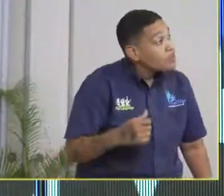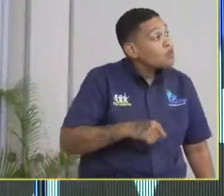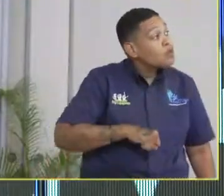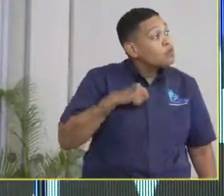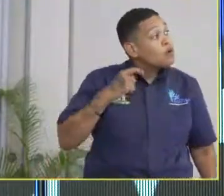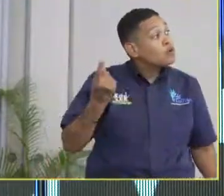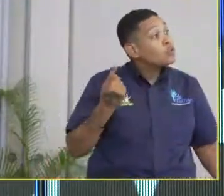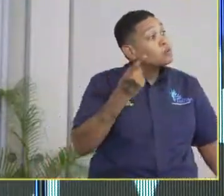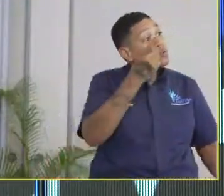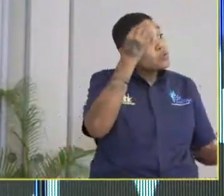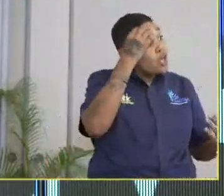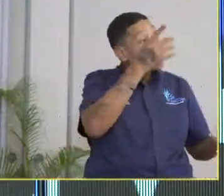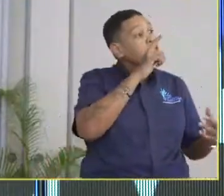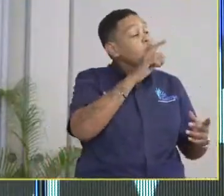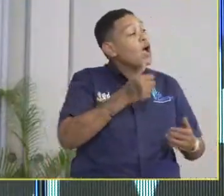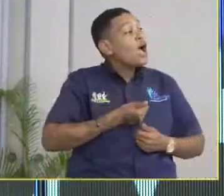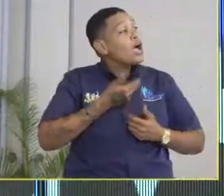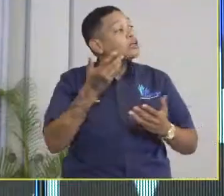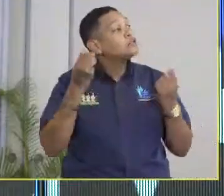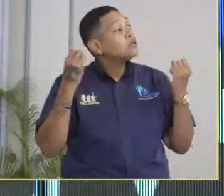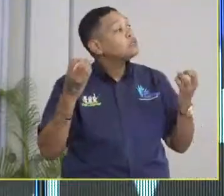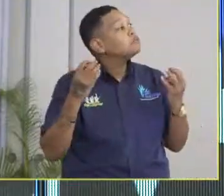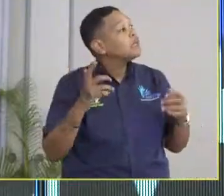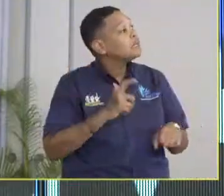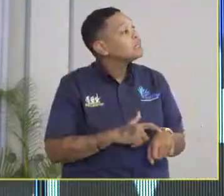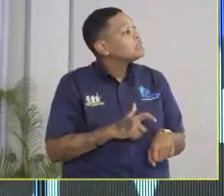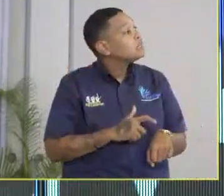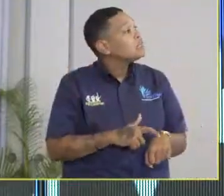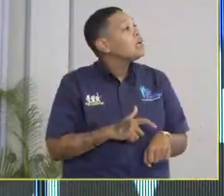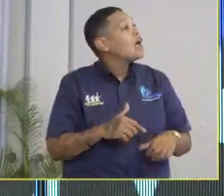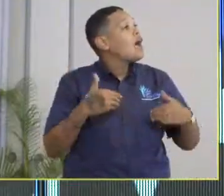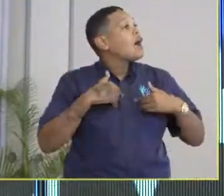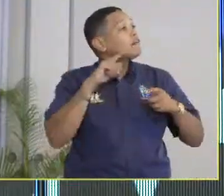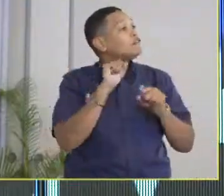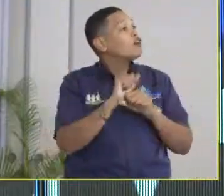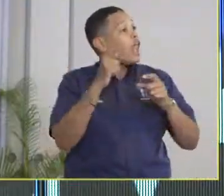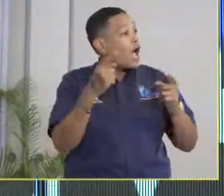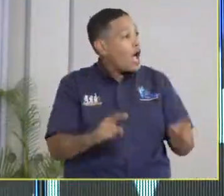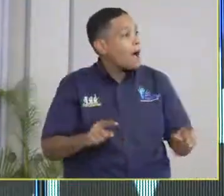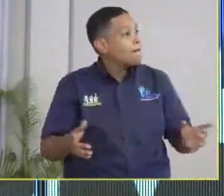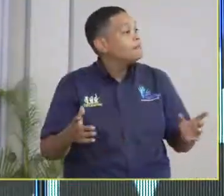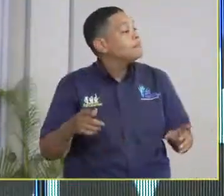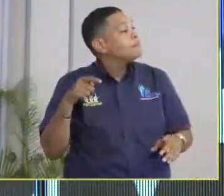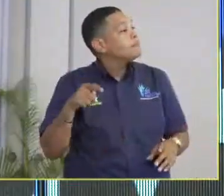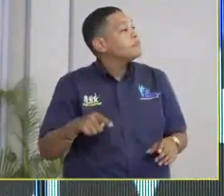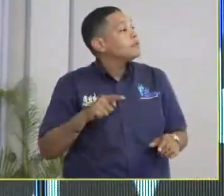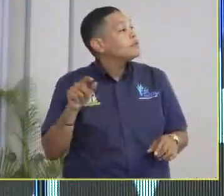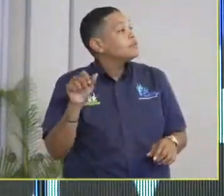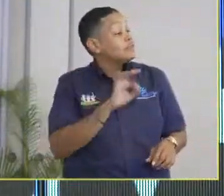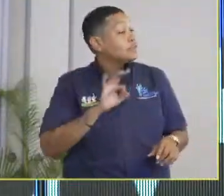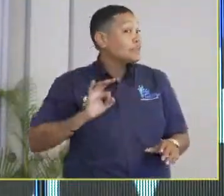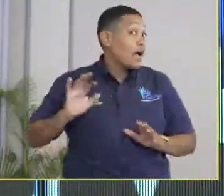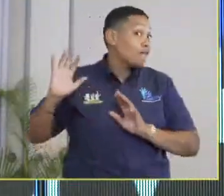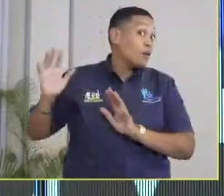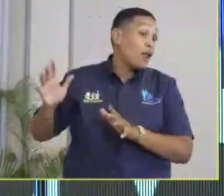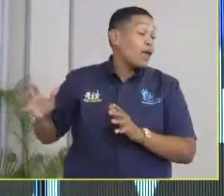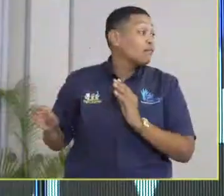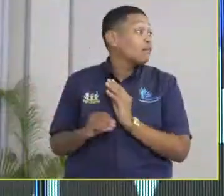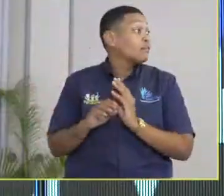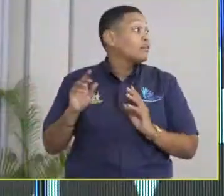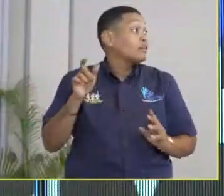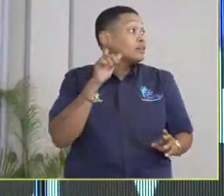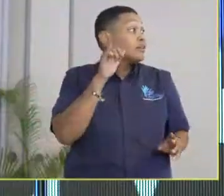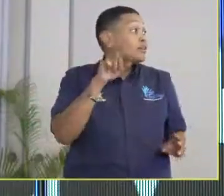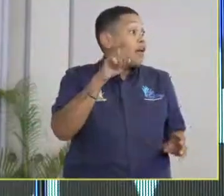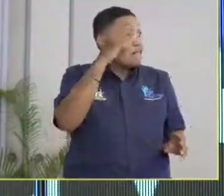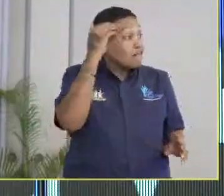you thought of, expressed many times, has happened. The staff you left behind did not forget